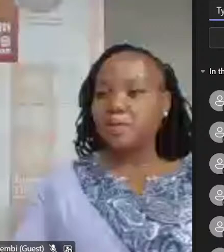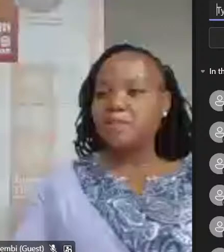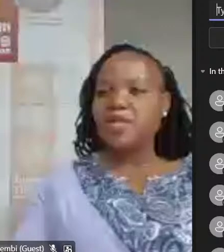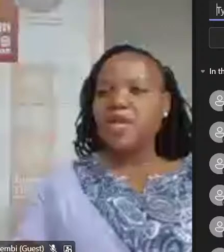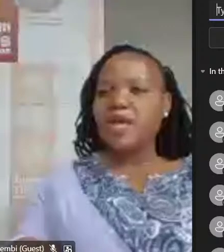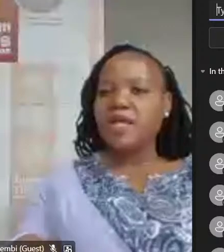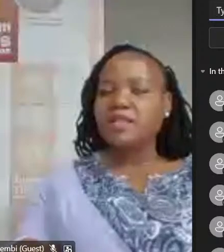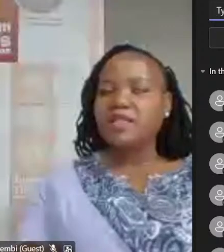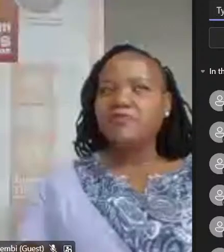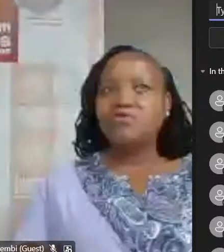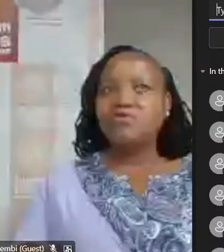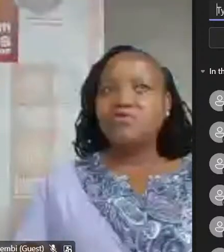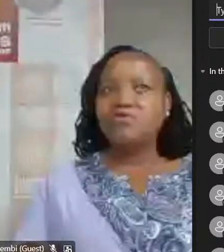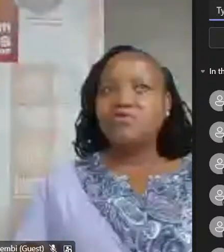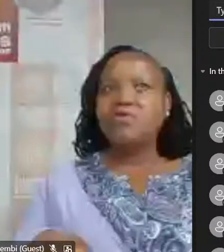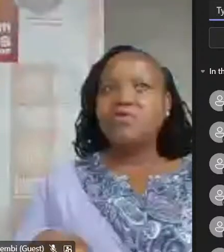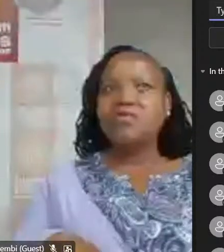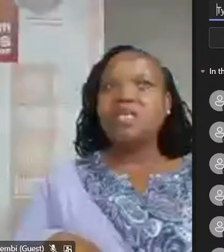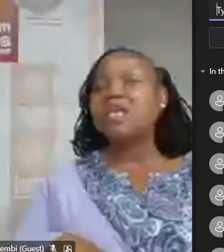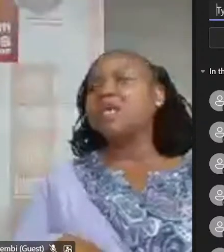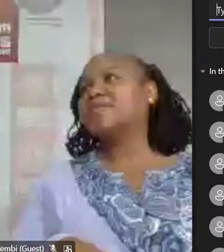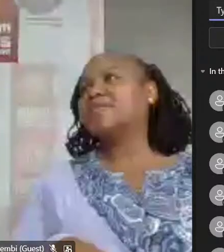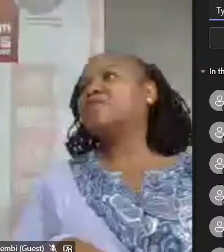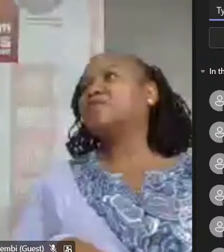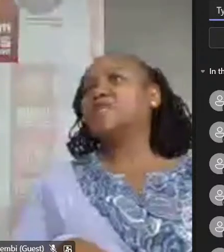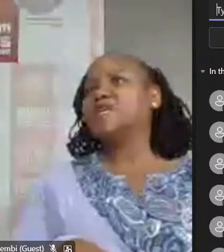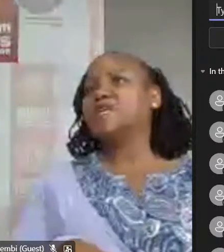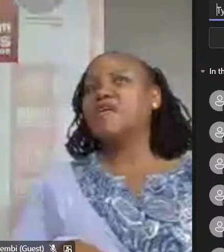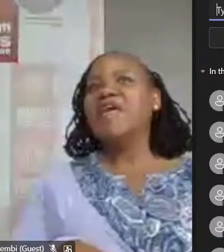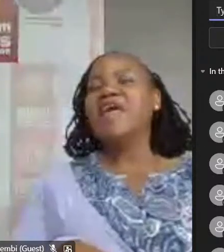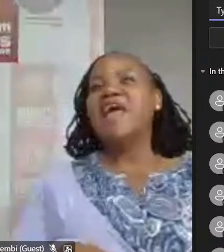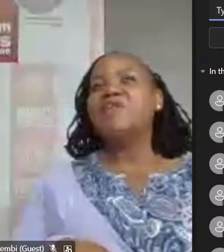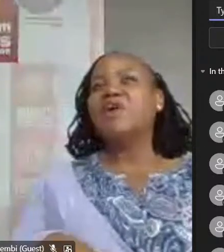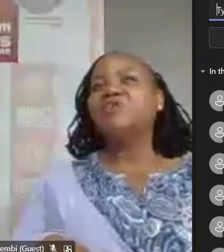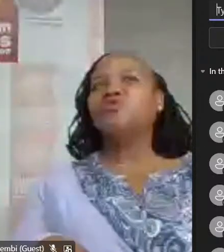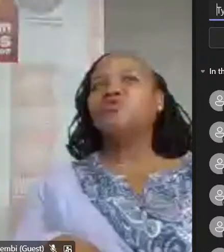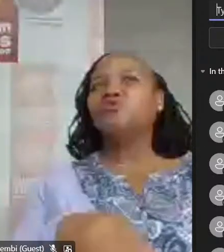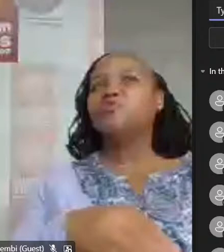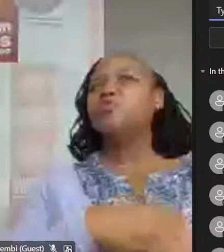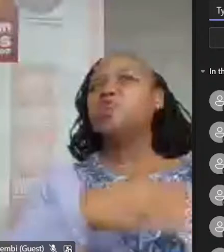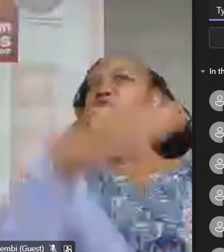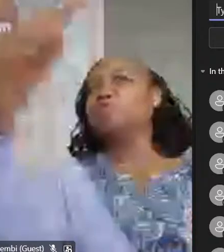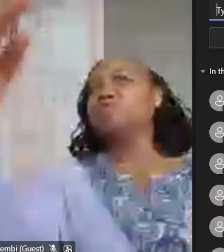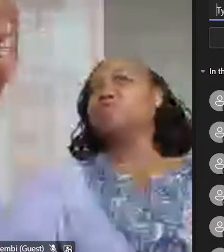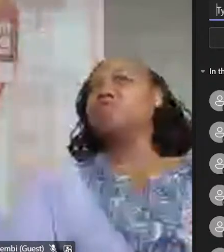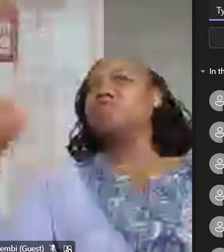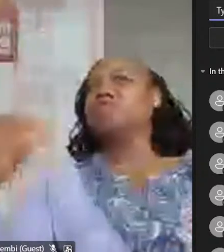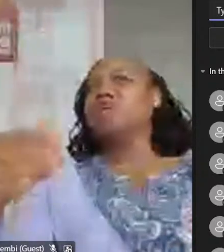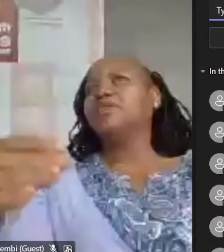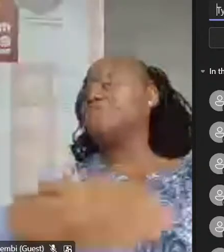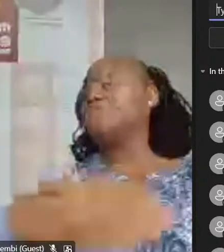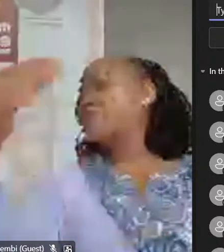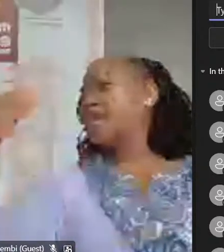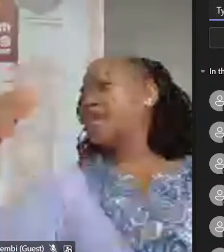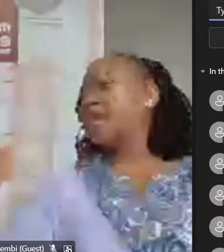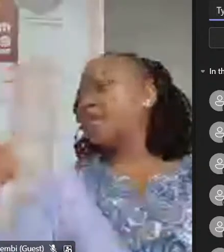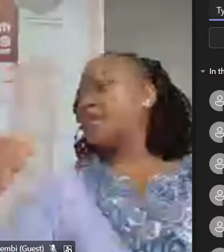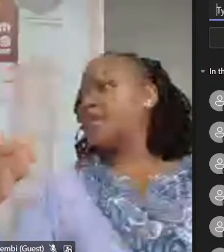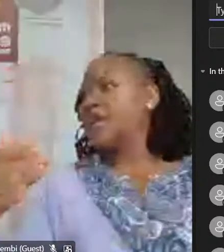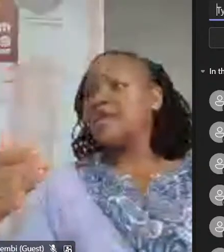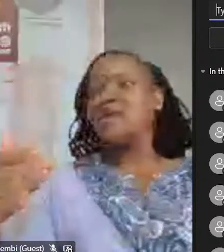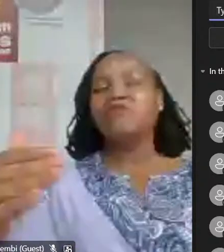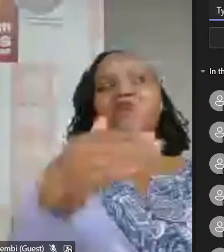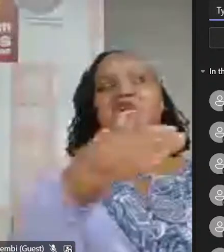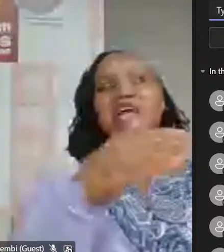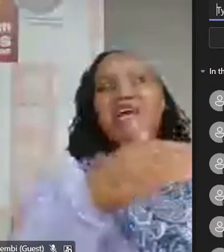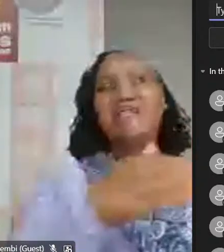discrimination. And therefore, if we say learners have to be clean and we want to push it beyond debates on public health,